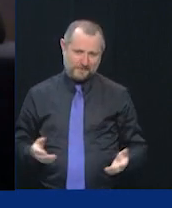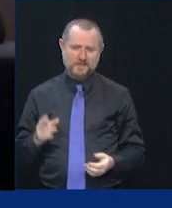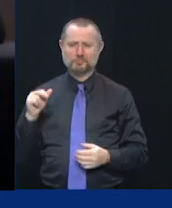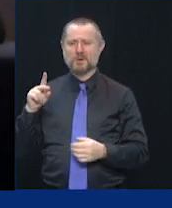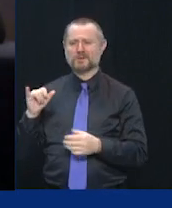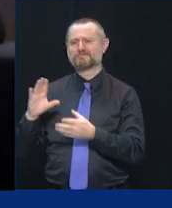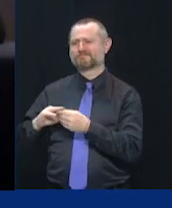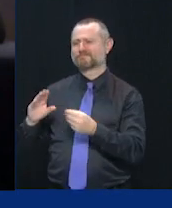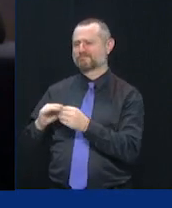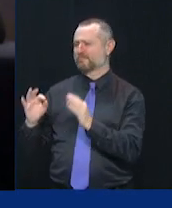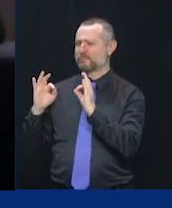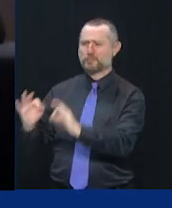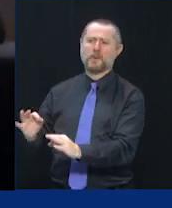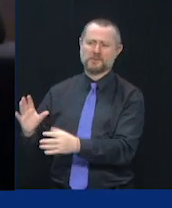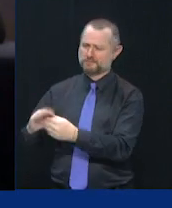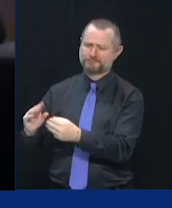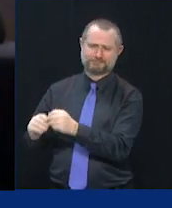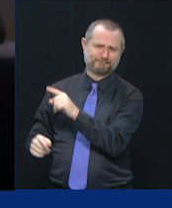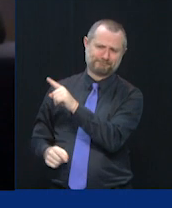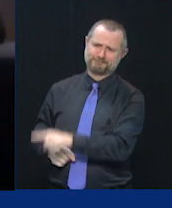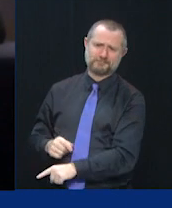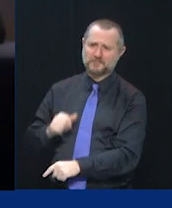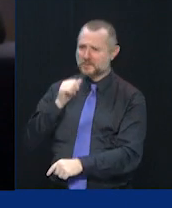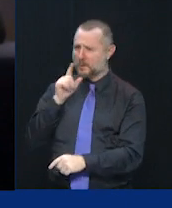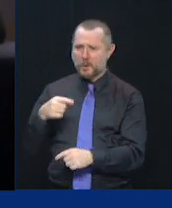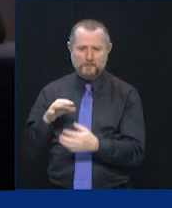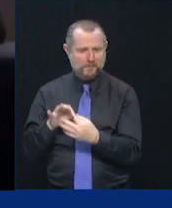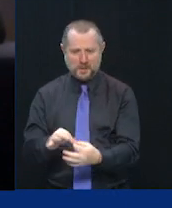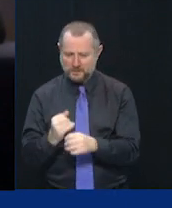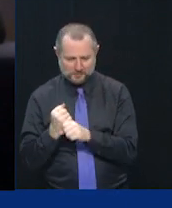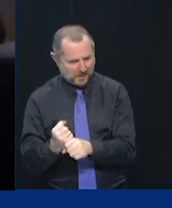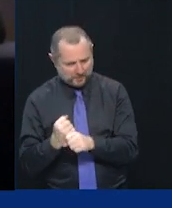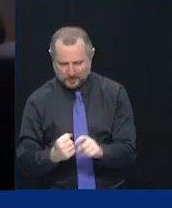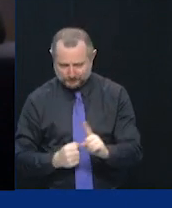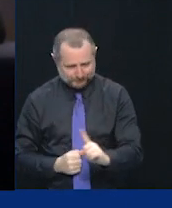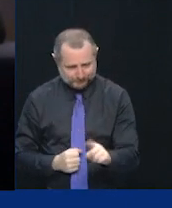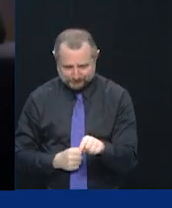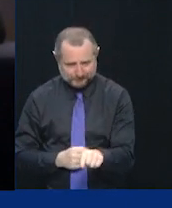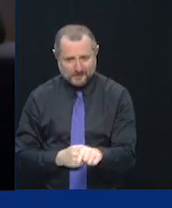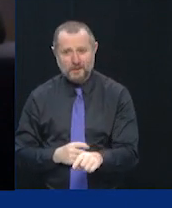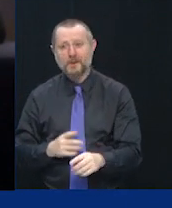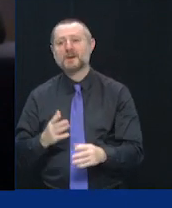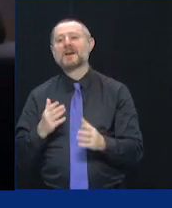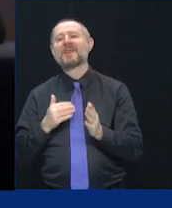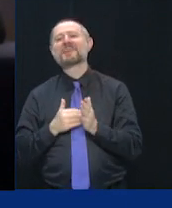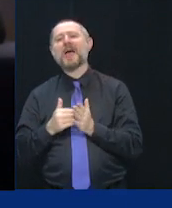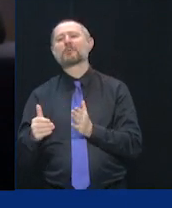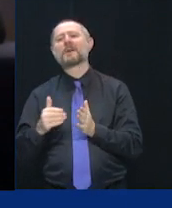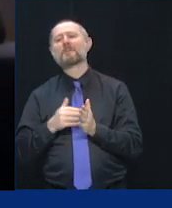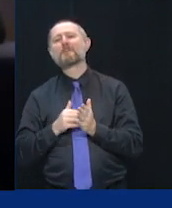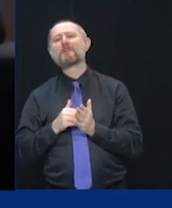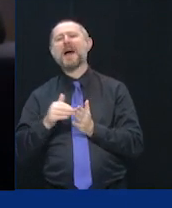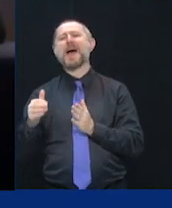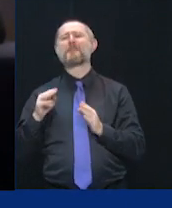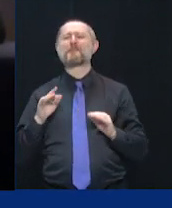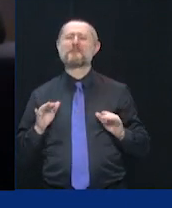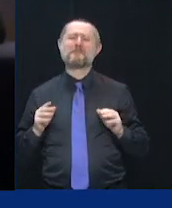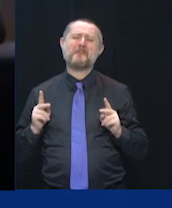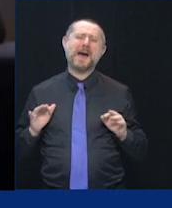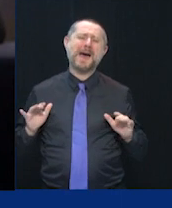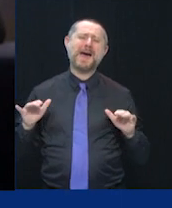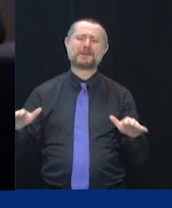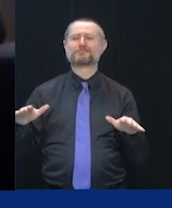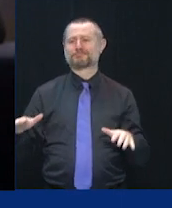This is greater than baseball. We're talking about thousands and millions of people. And I walk around the people